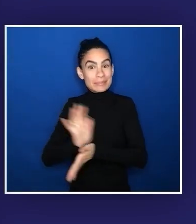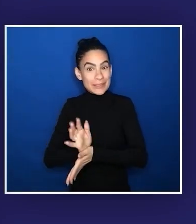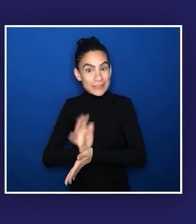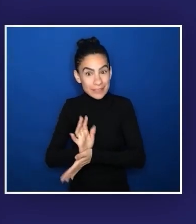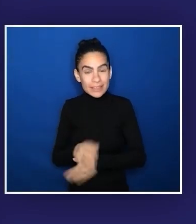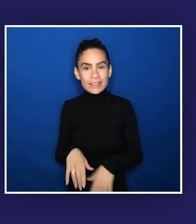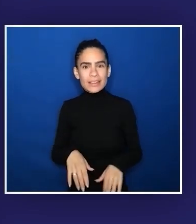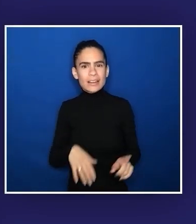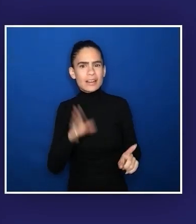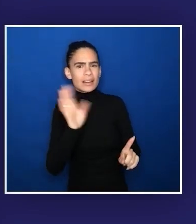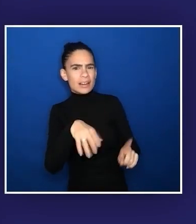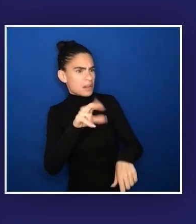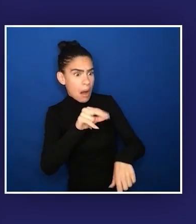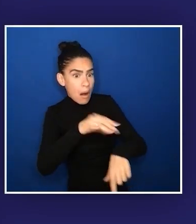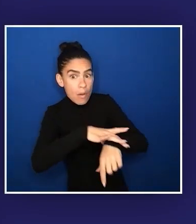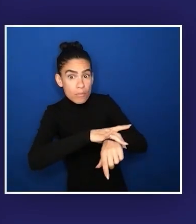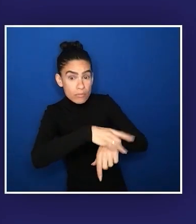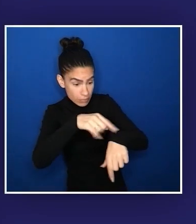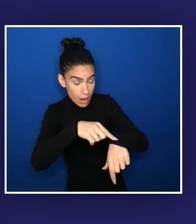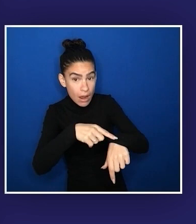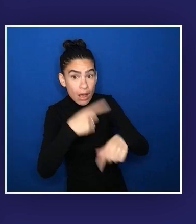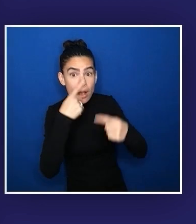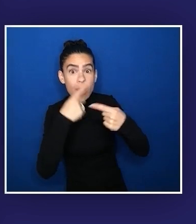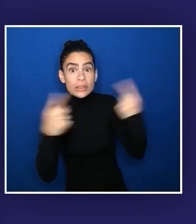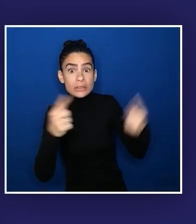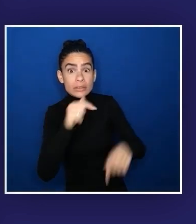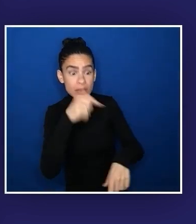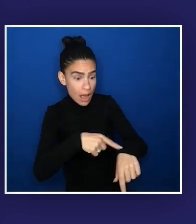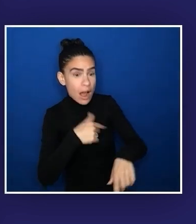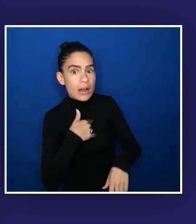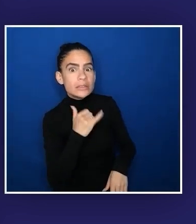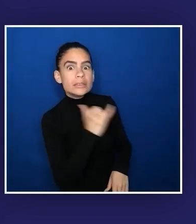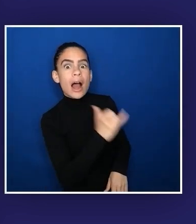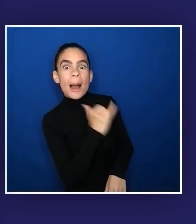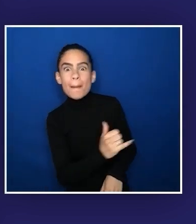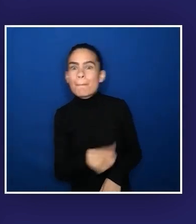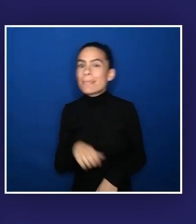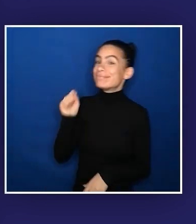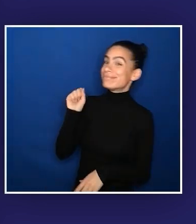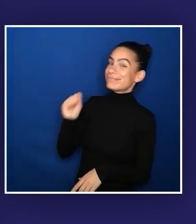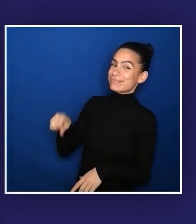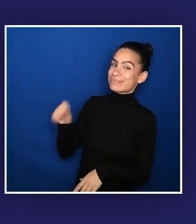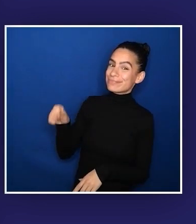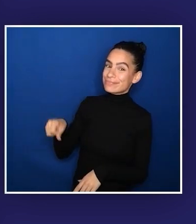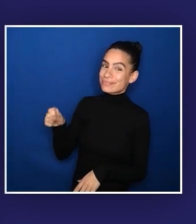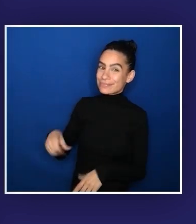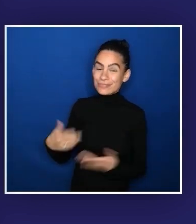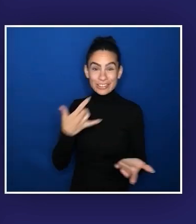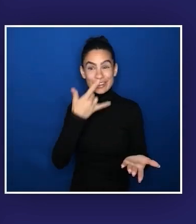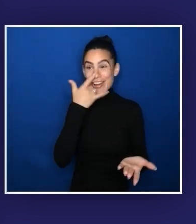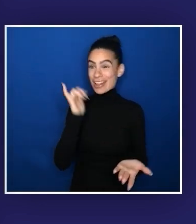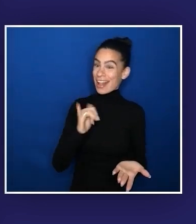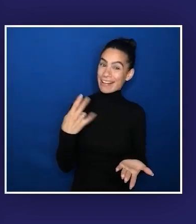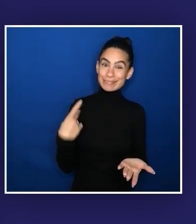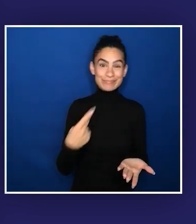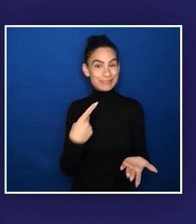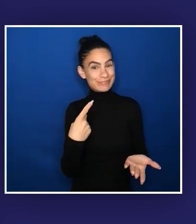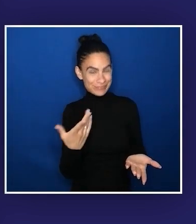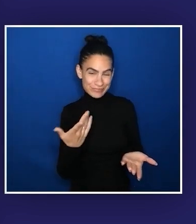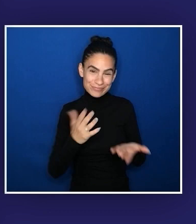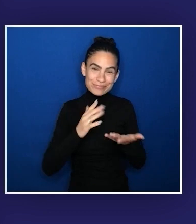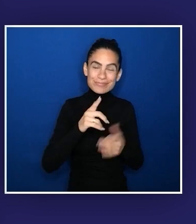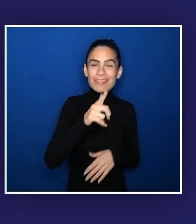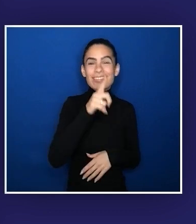two girls from the rough draft of Food Friendly, both wearing allergy bracelets. No, your bracelet. You're allergic to nuts too?